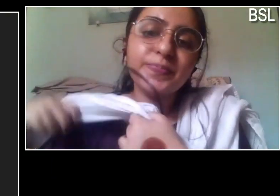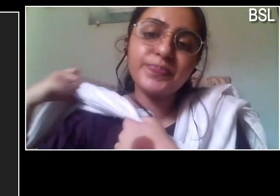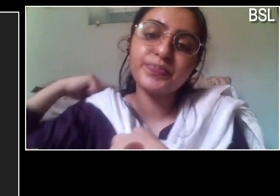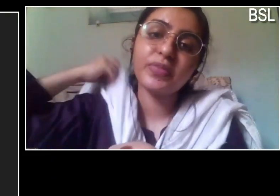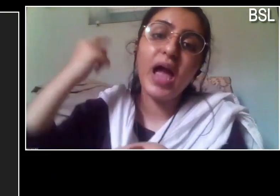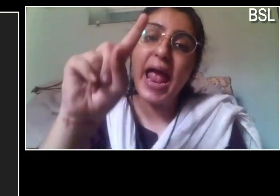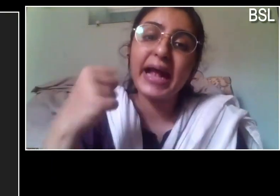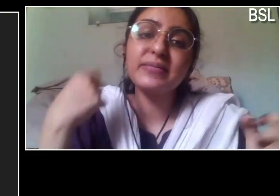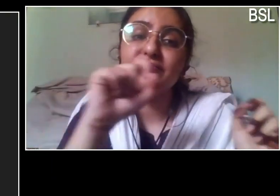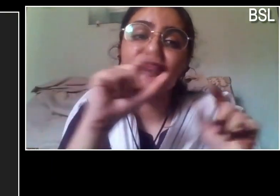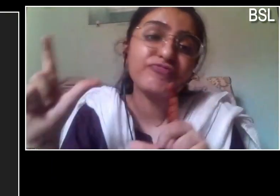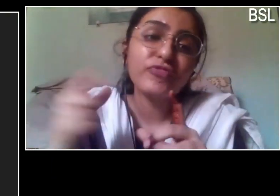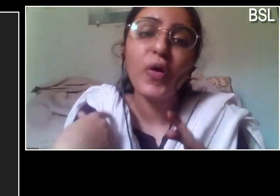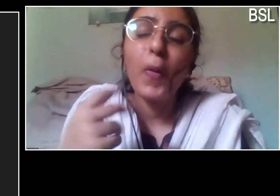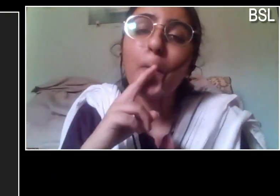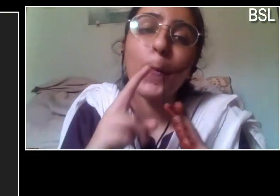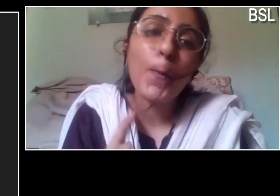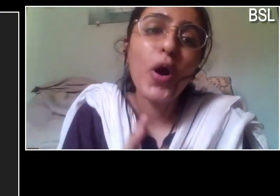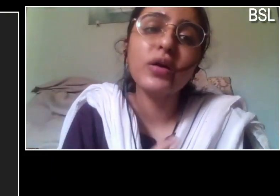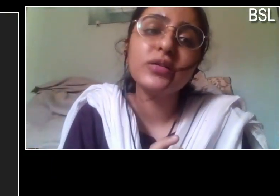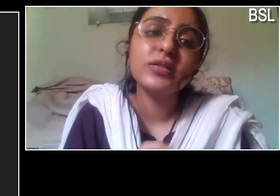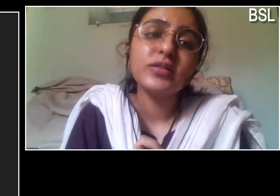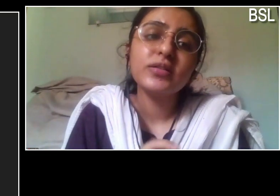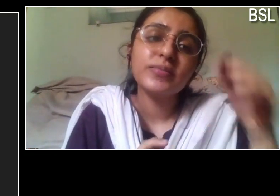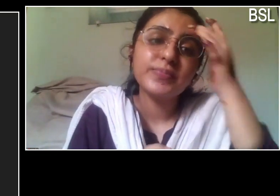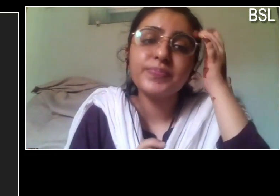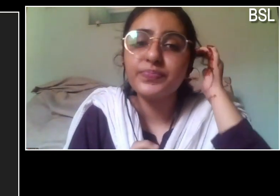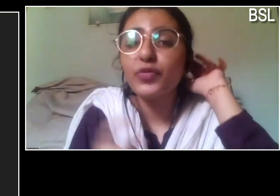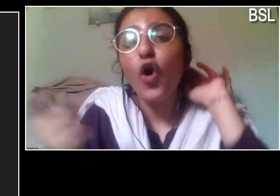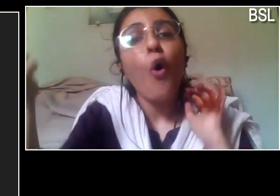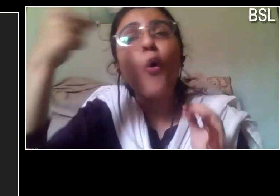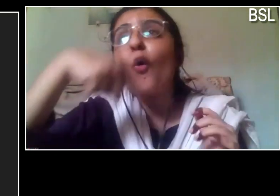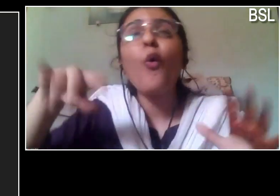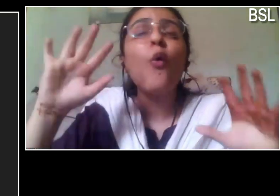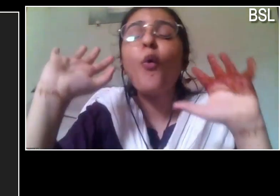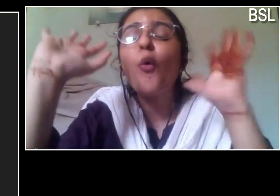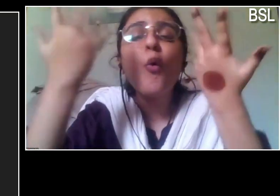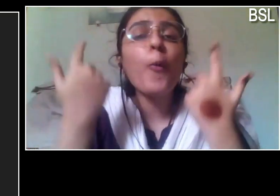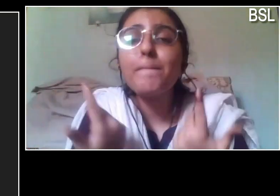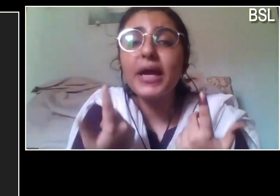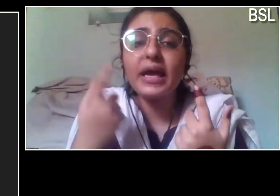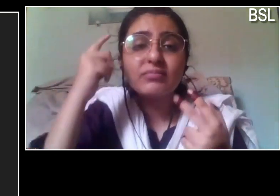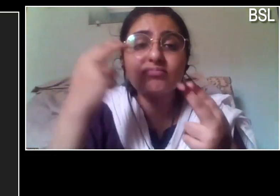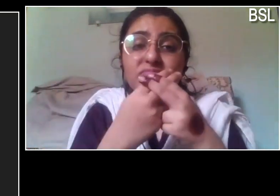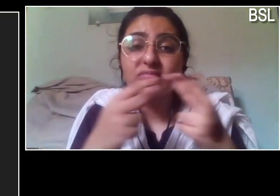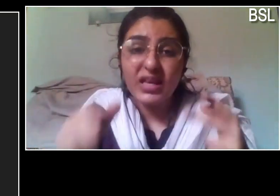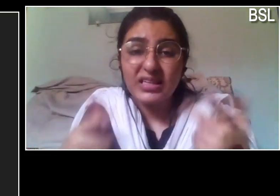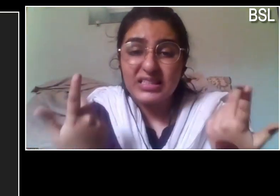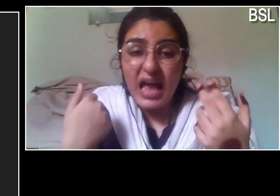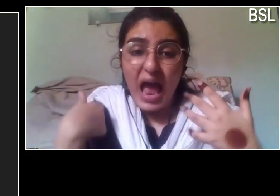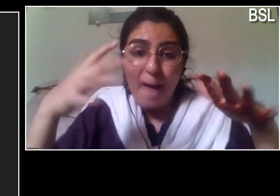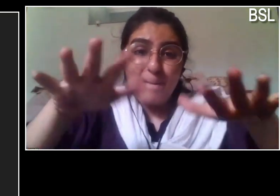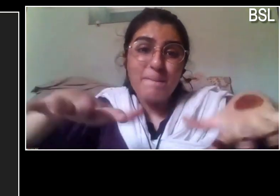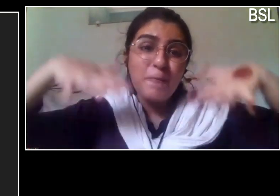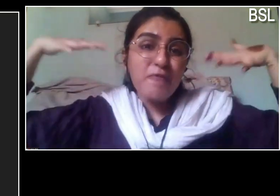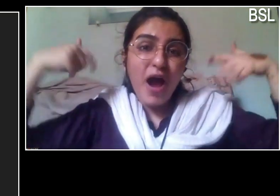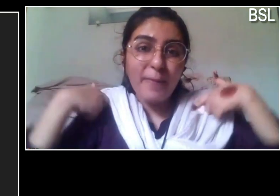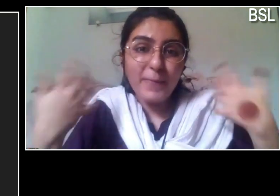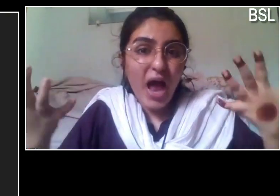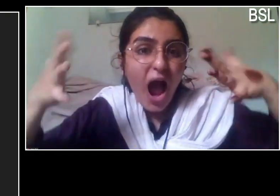no one event is perfect, and we do understand that there would be certain mistakes.